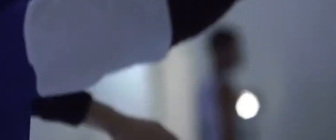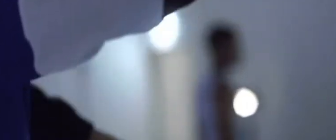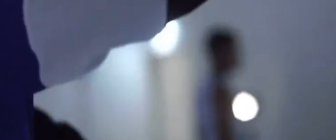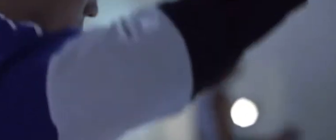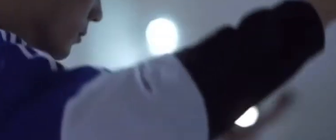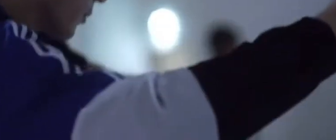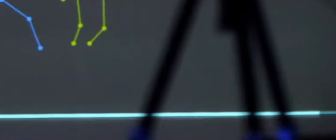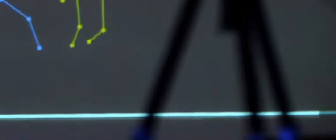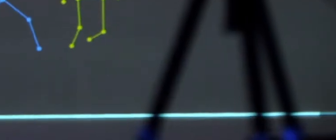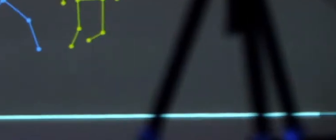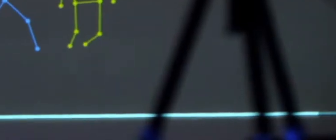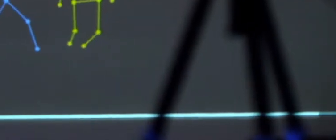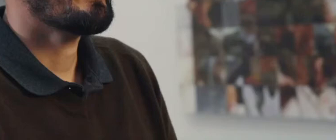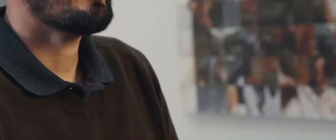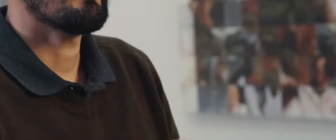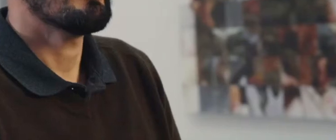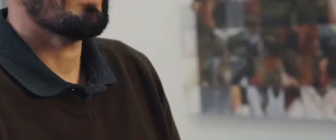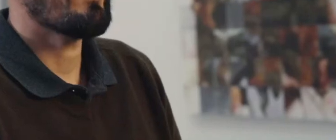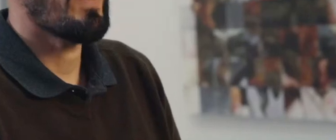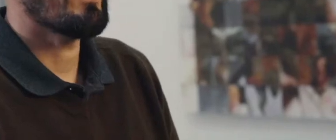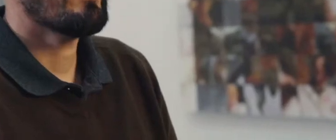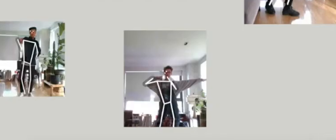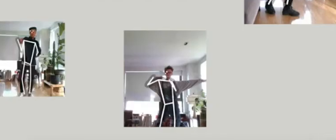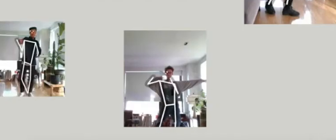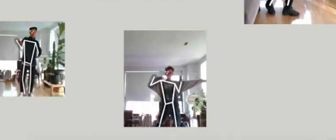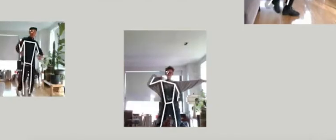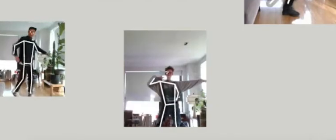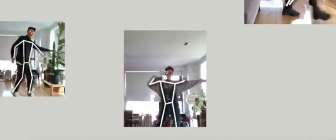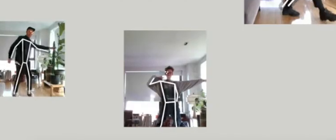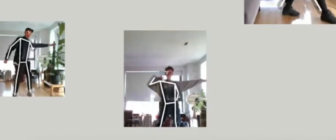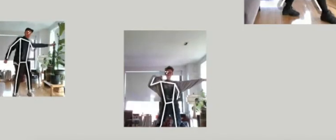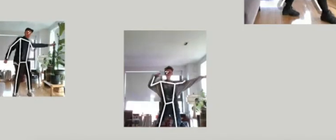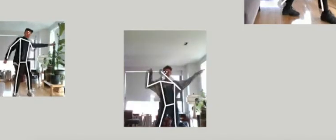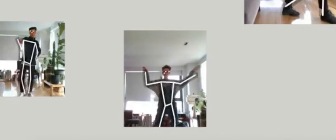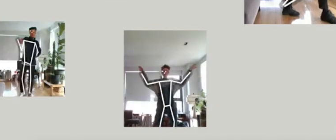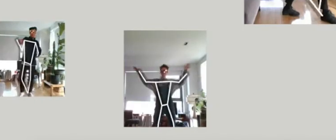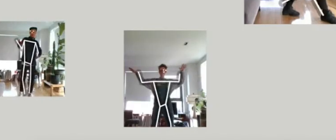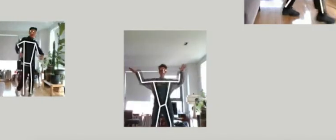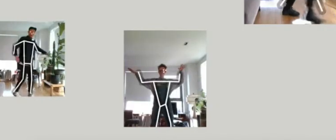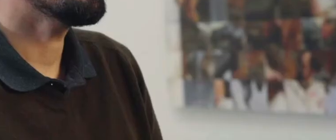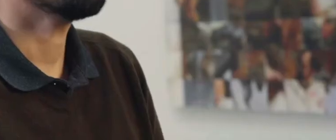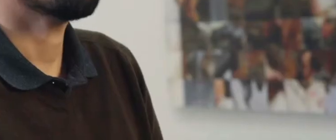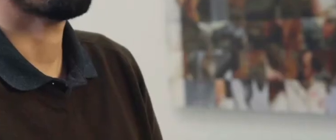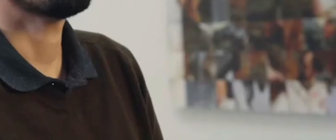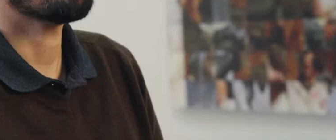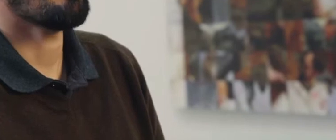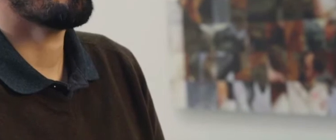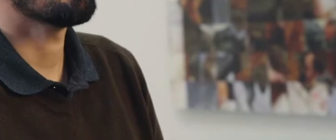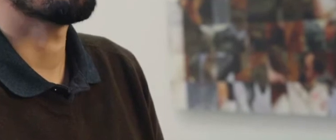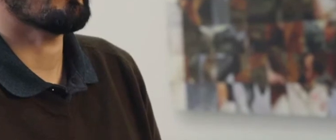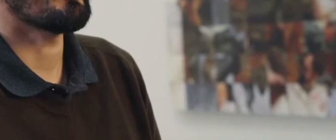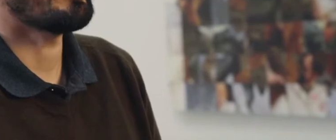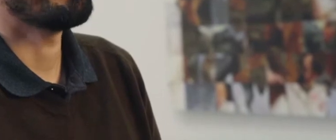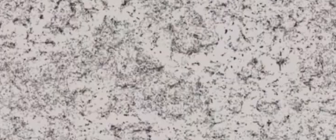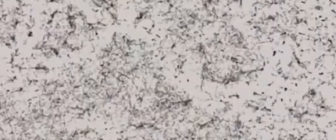blown open and anybody can access it. We made an online experiment, which is really a fun way to navigate through this